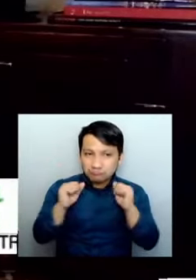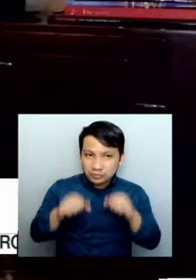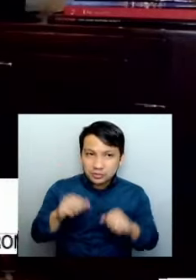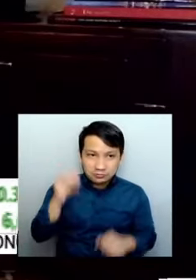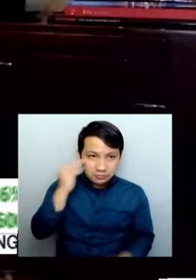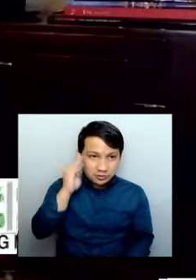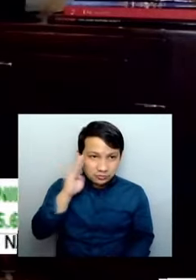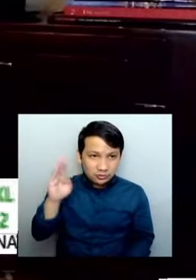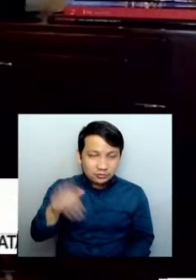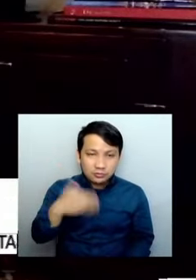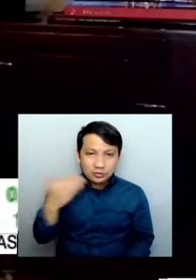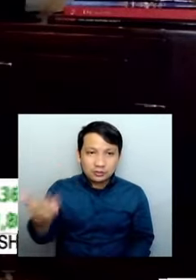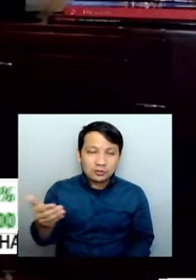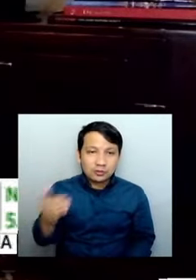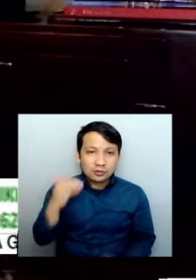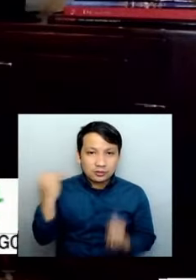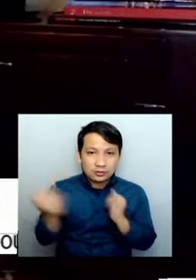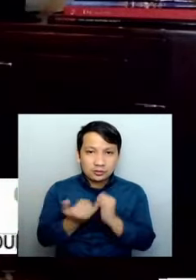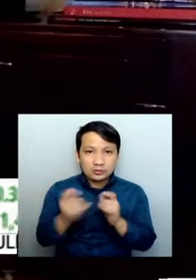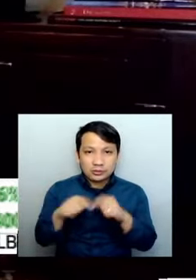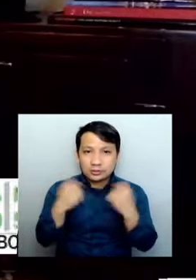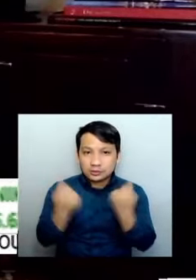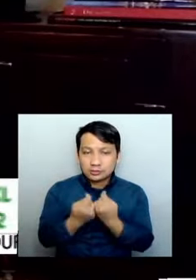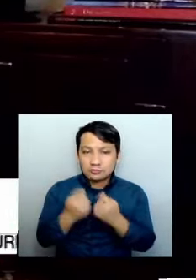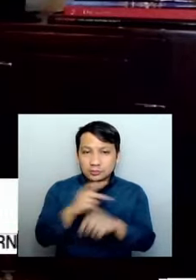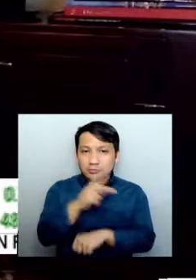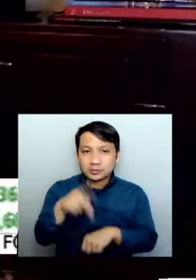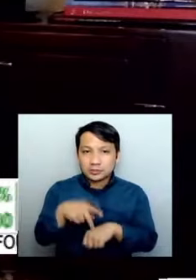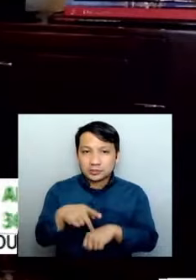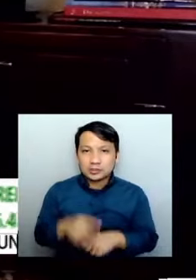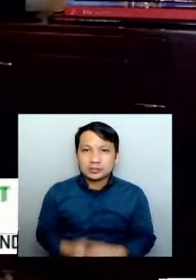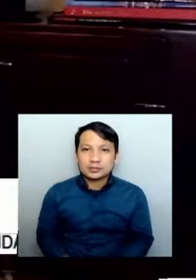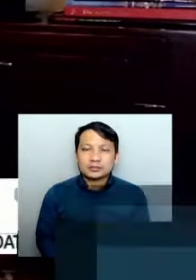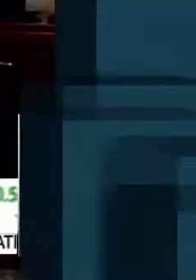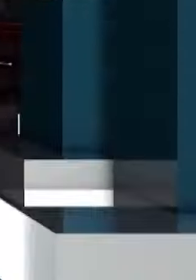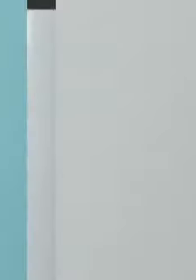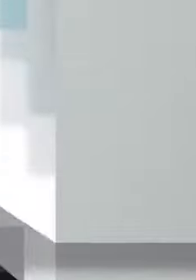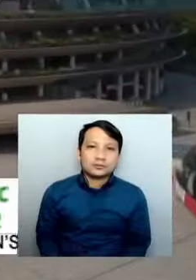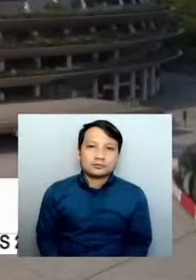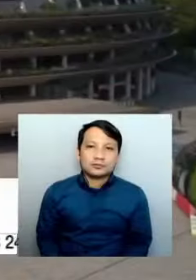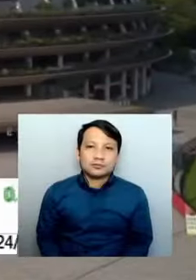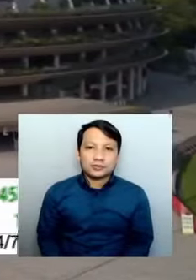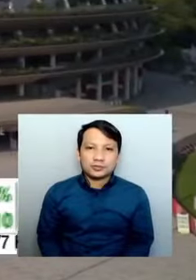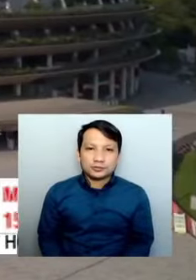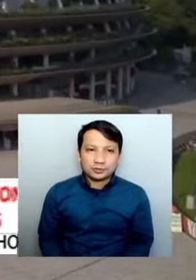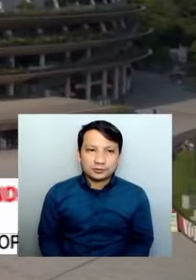Bustos introduces us to Team Philippines.